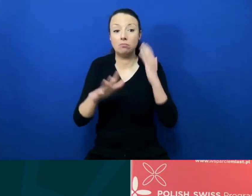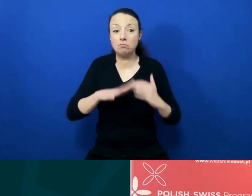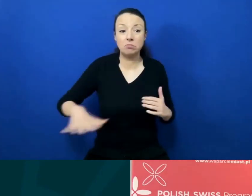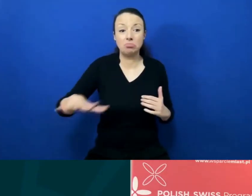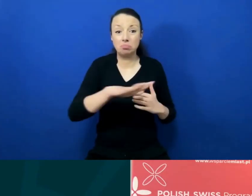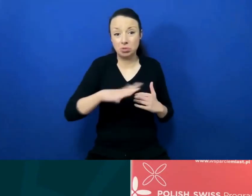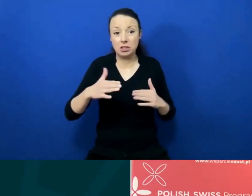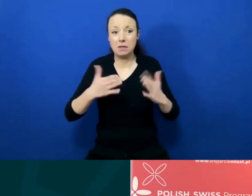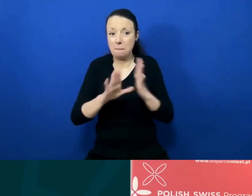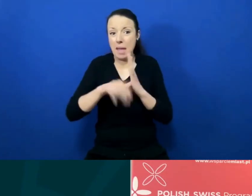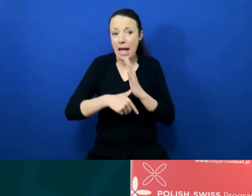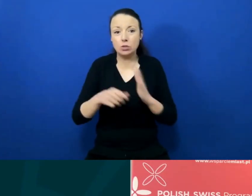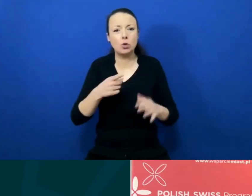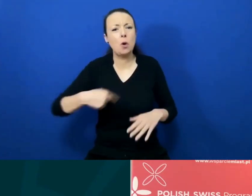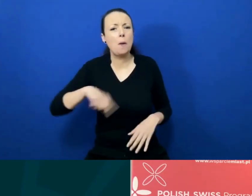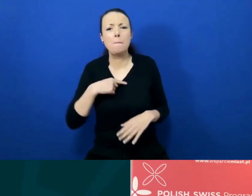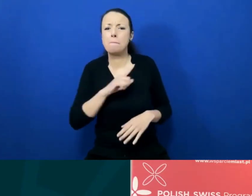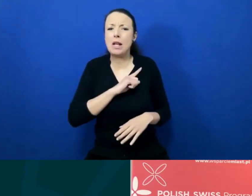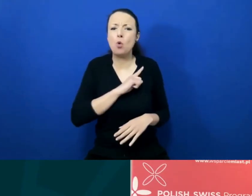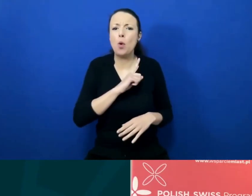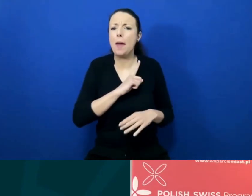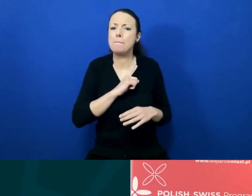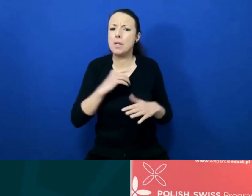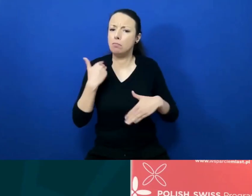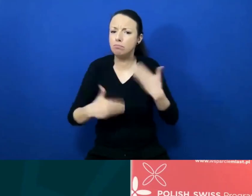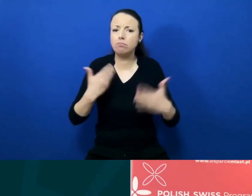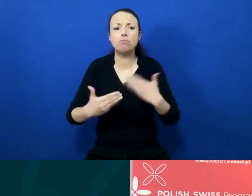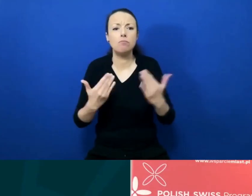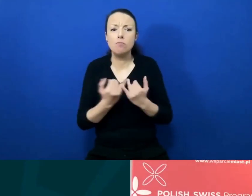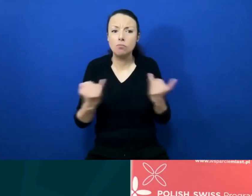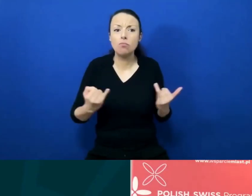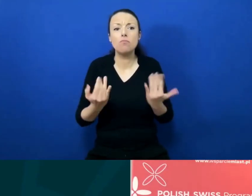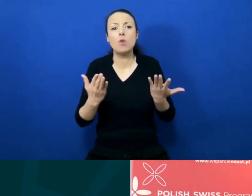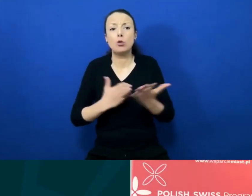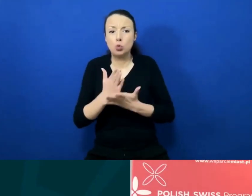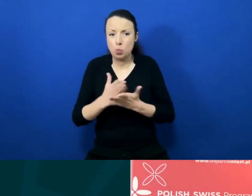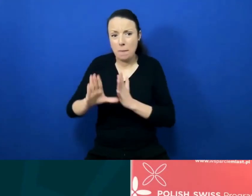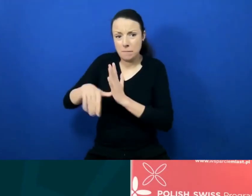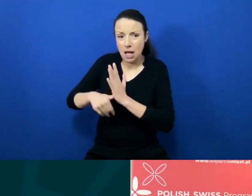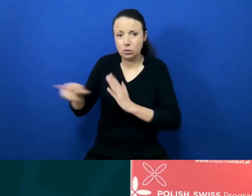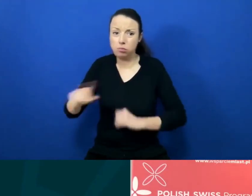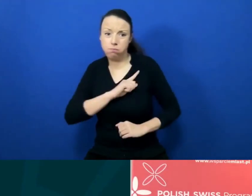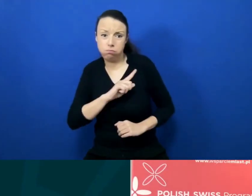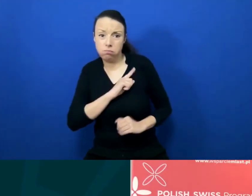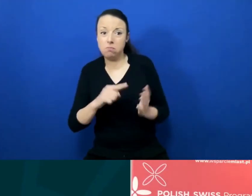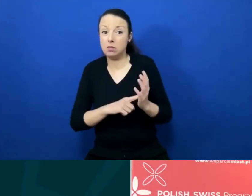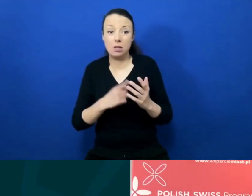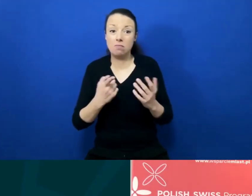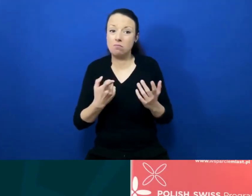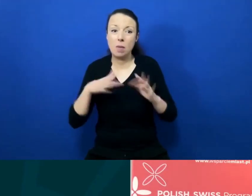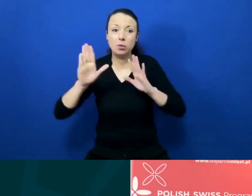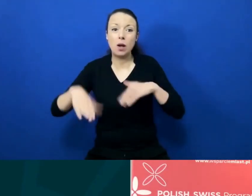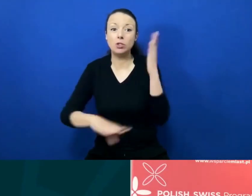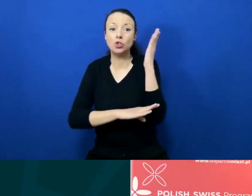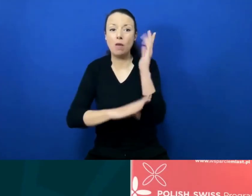that means that you would not just let a tree grow the way it wants. You have to cut branches that